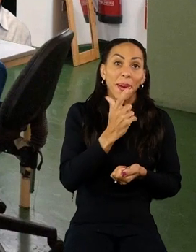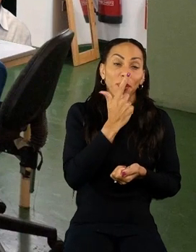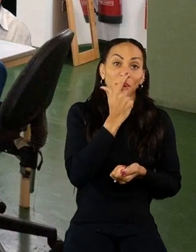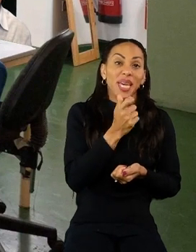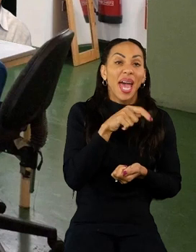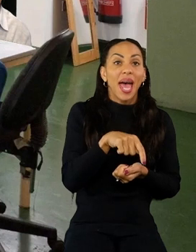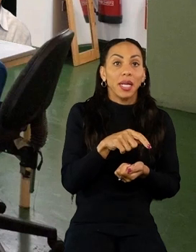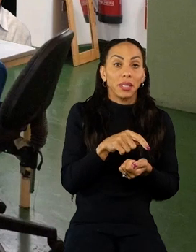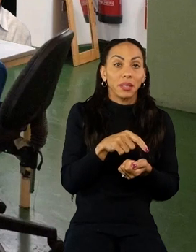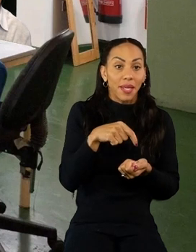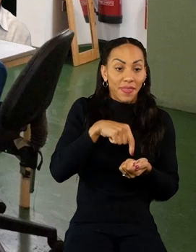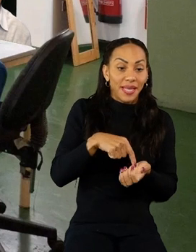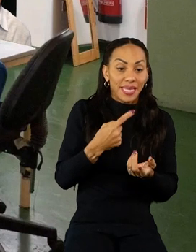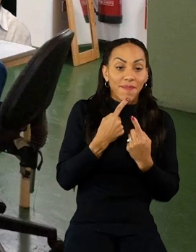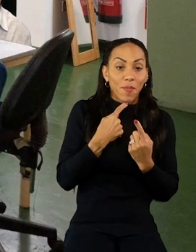Possibility